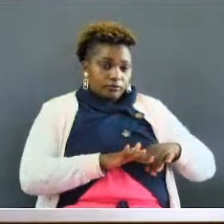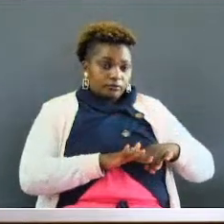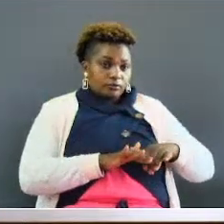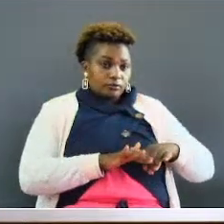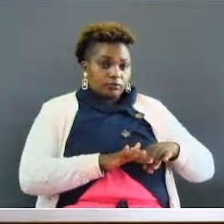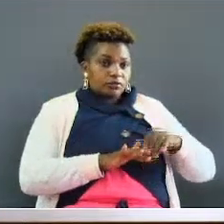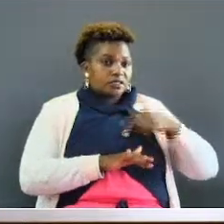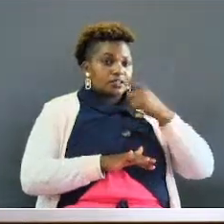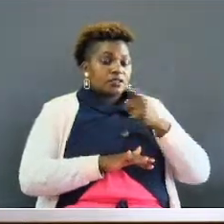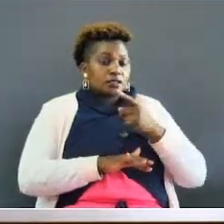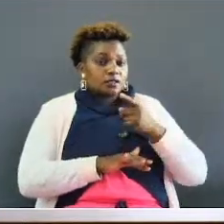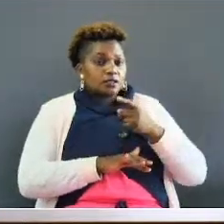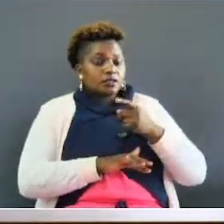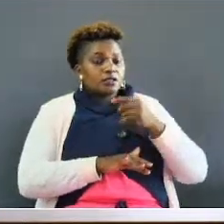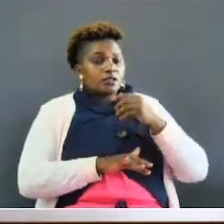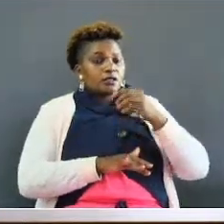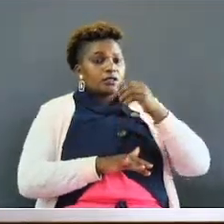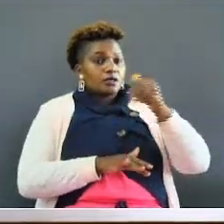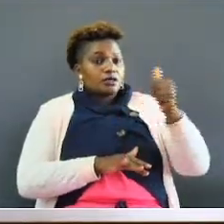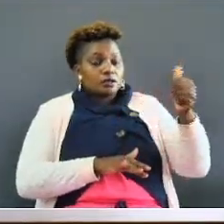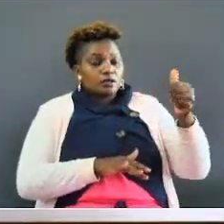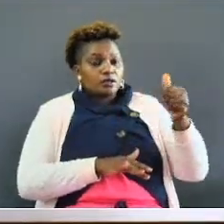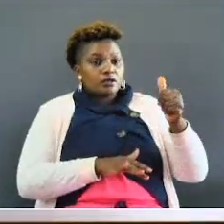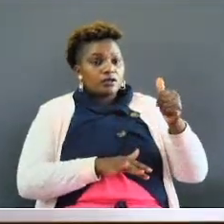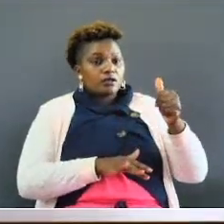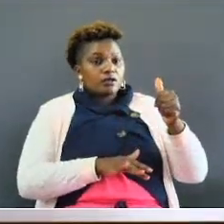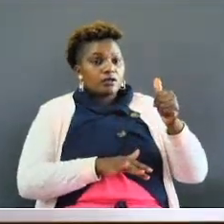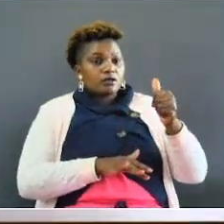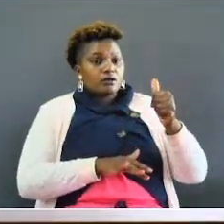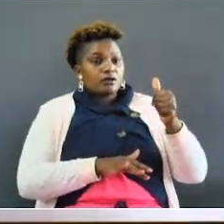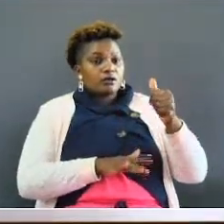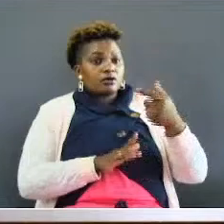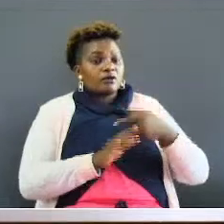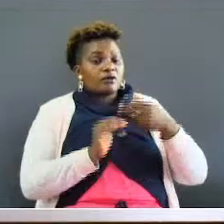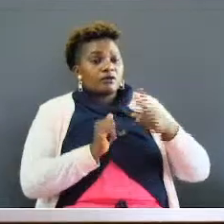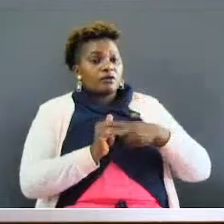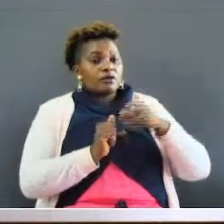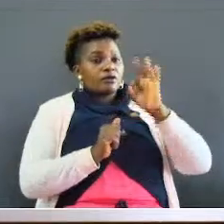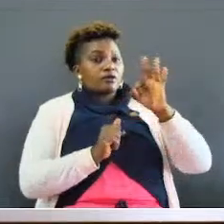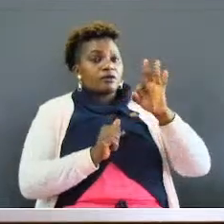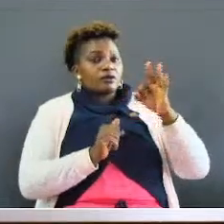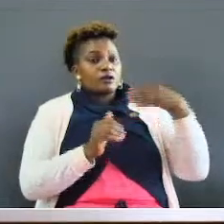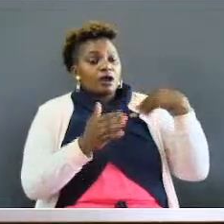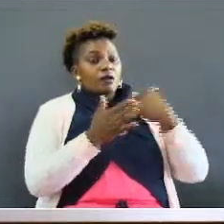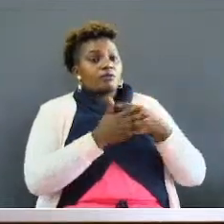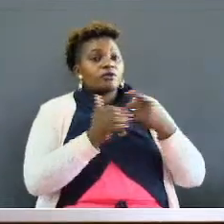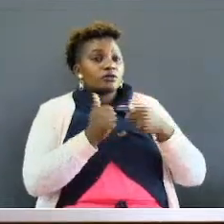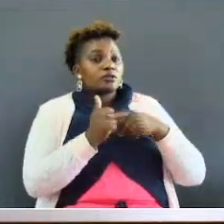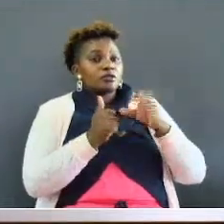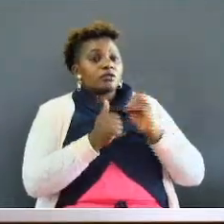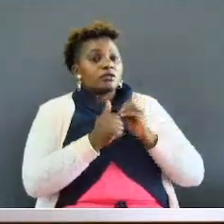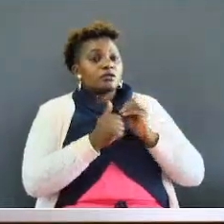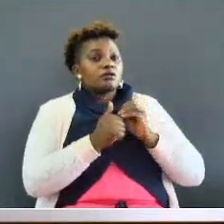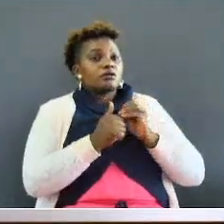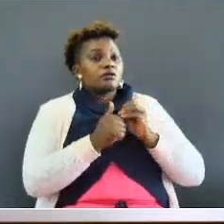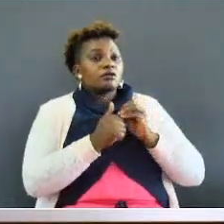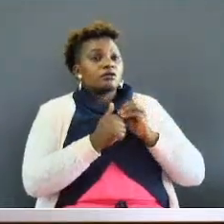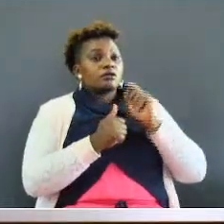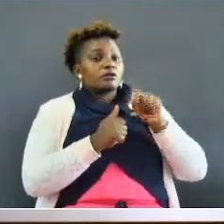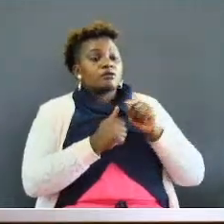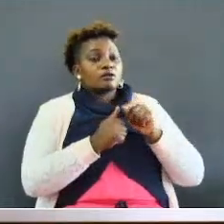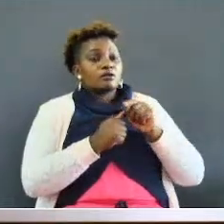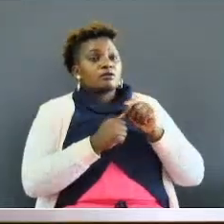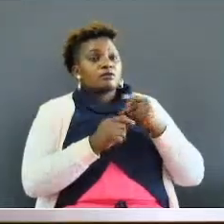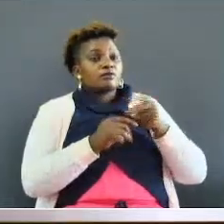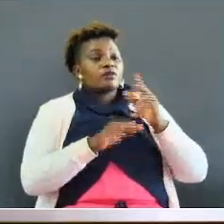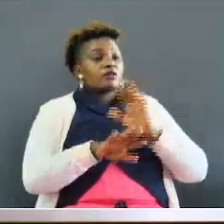they tell us that AstraZeneca efficacy has dropped from 73 to 60, but that is still very